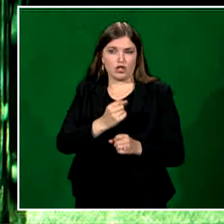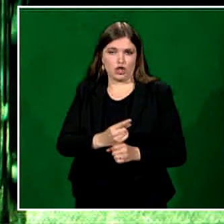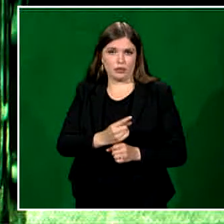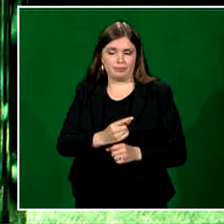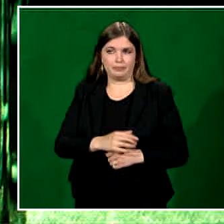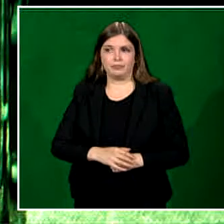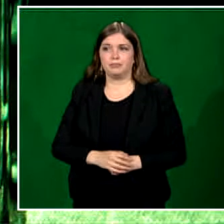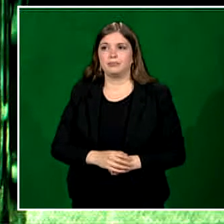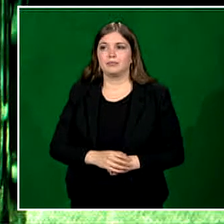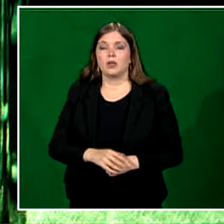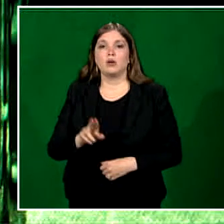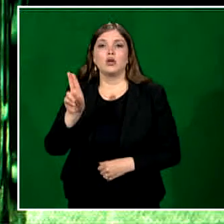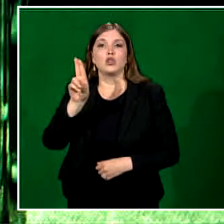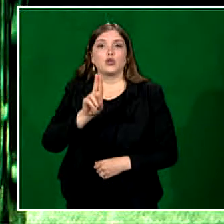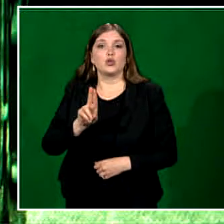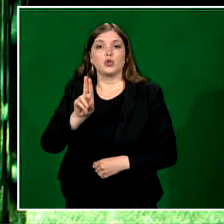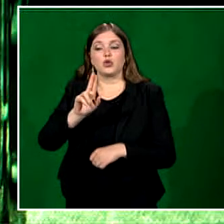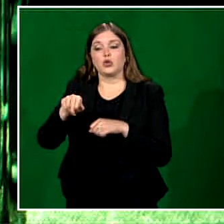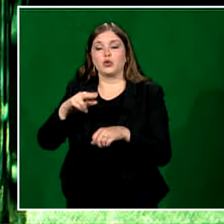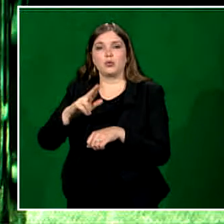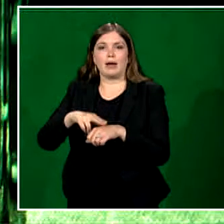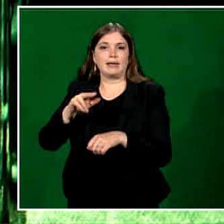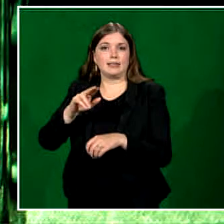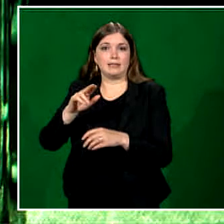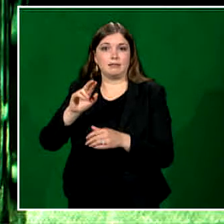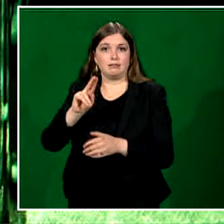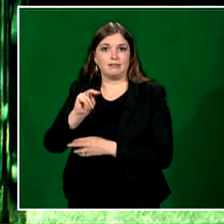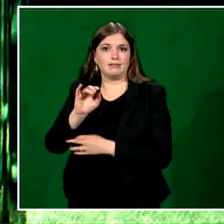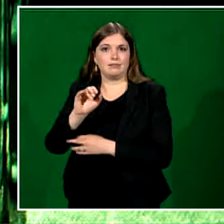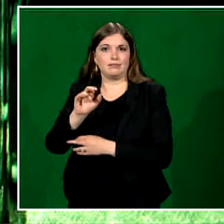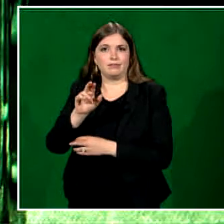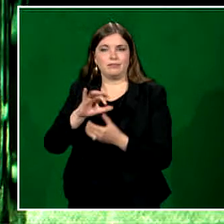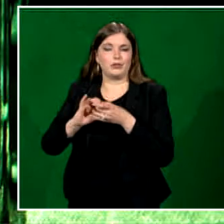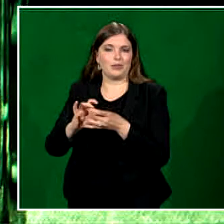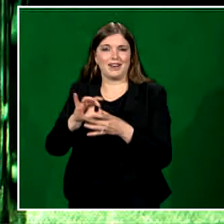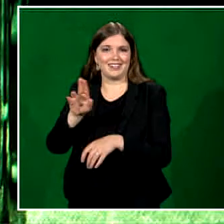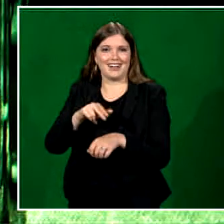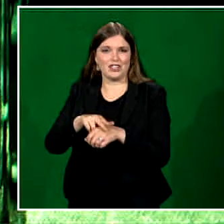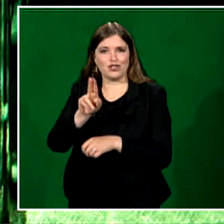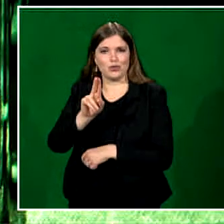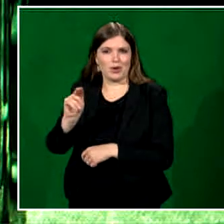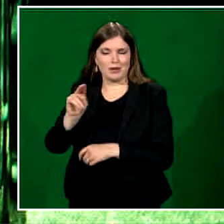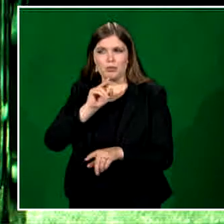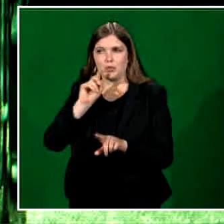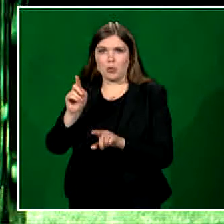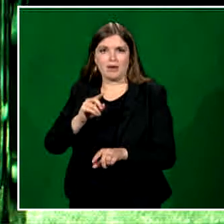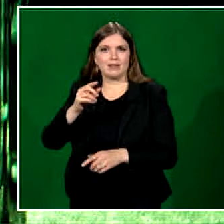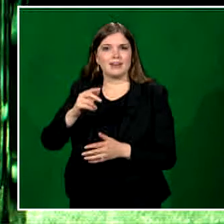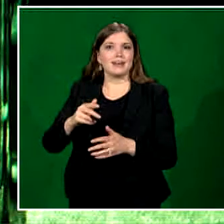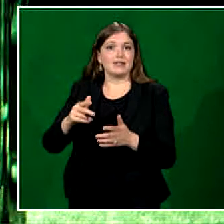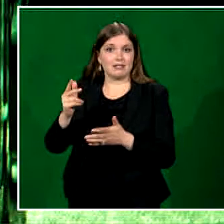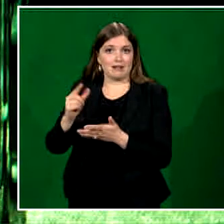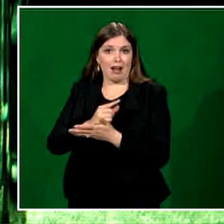Nations rates Ghana as the 12th highest pineapple producing country in the world.